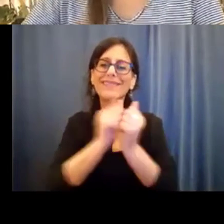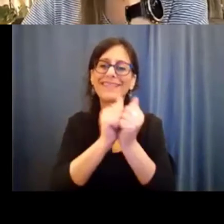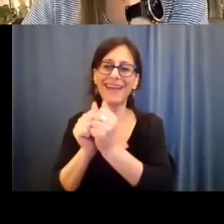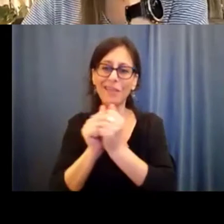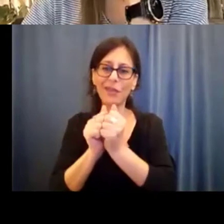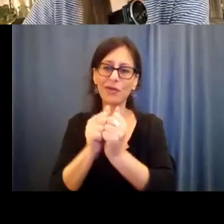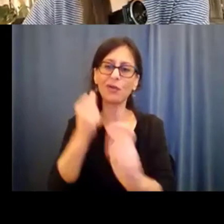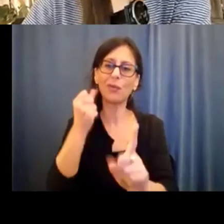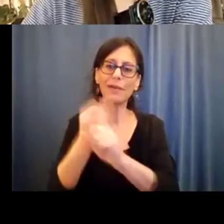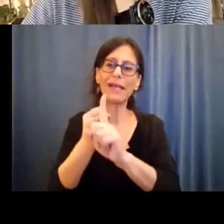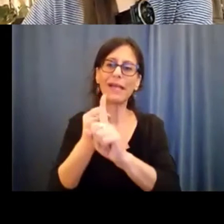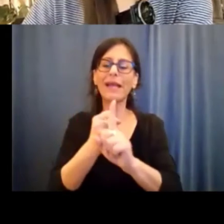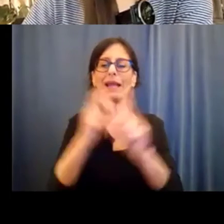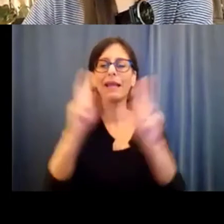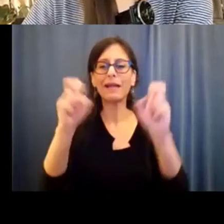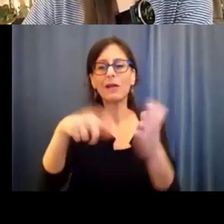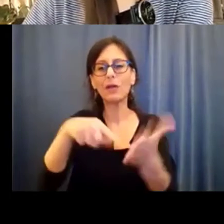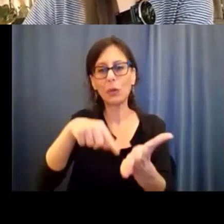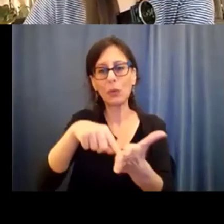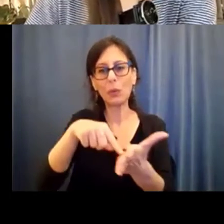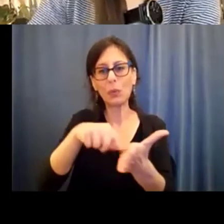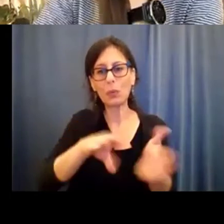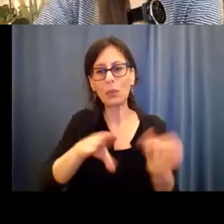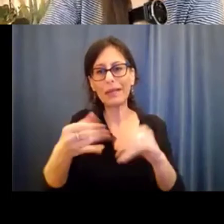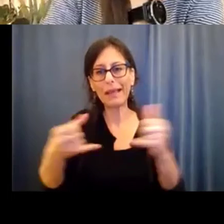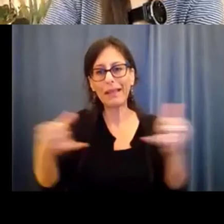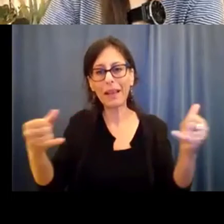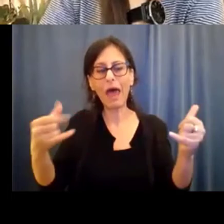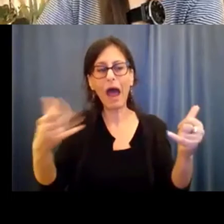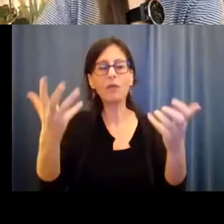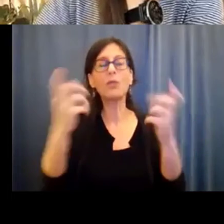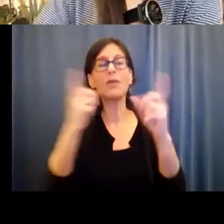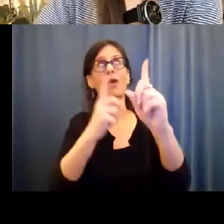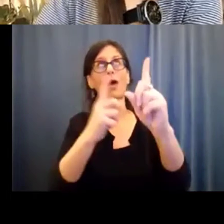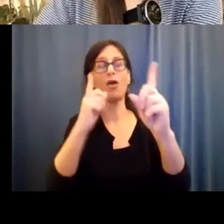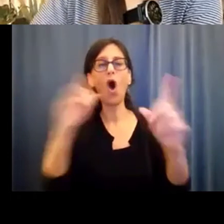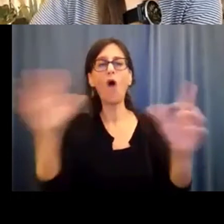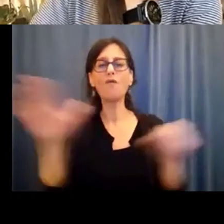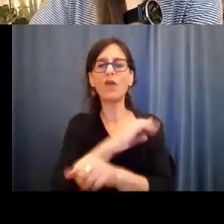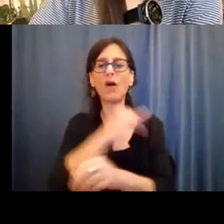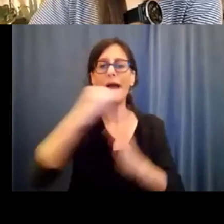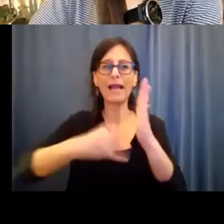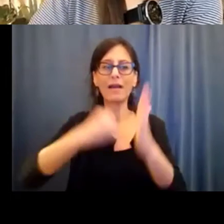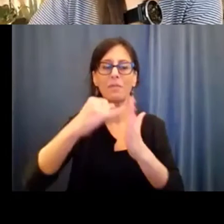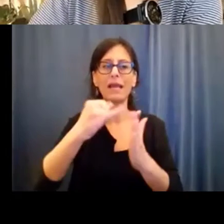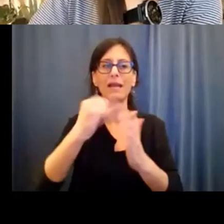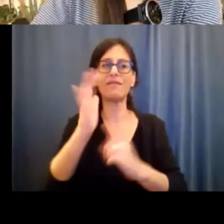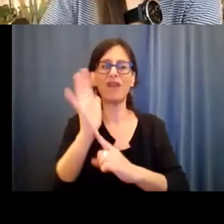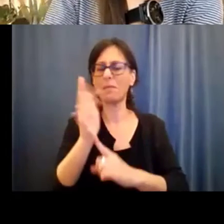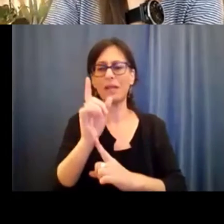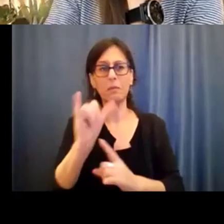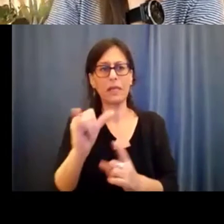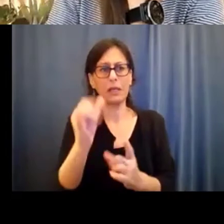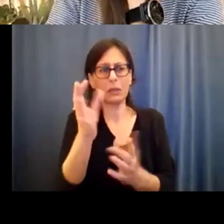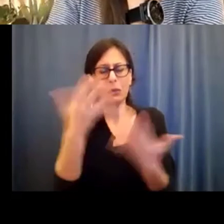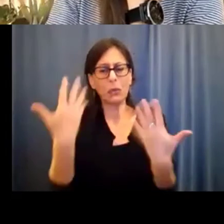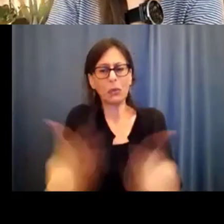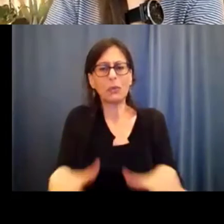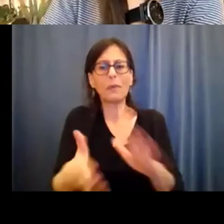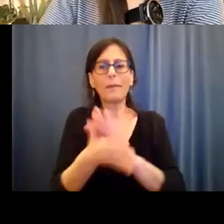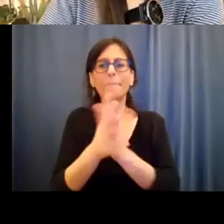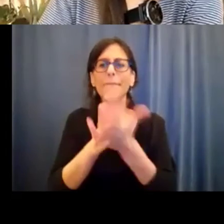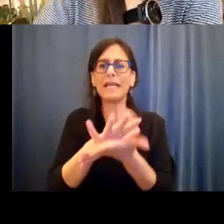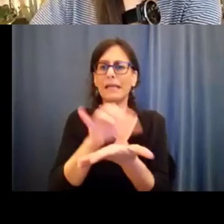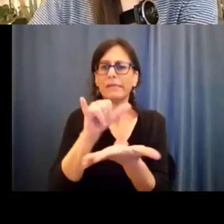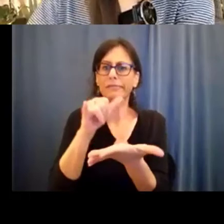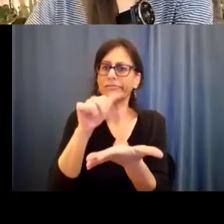team to finish the deadline. So we originally thought we're going to do a fully animated 5-minute short film, but it's nearly impossible.